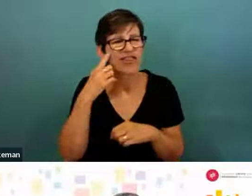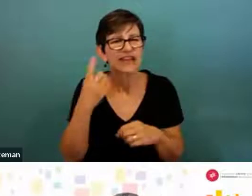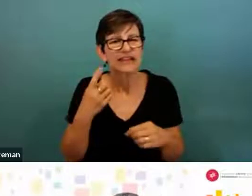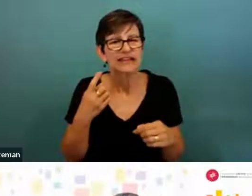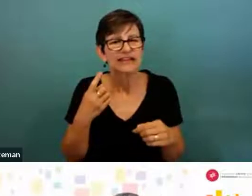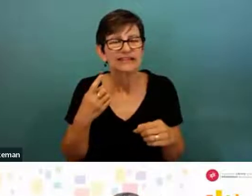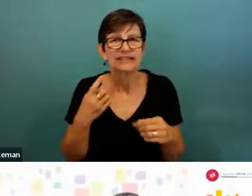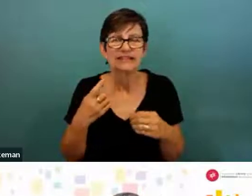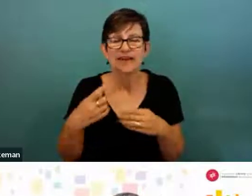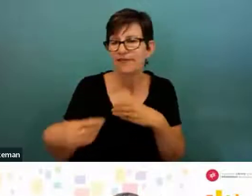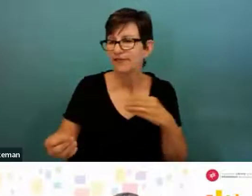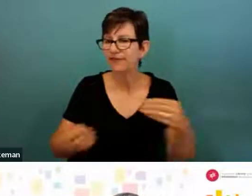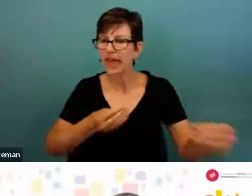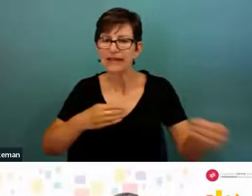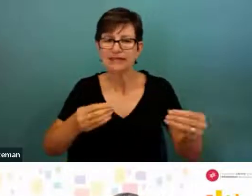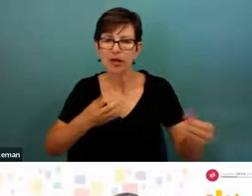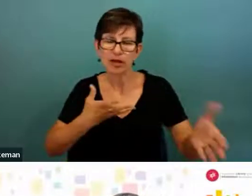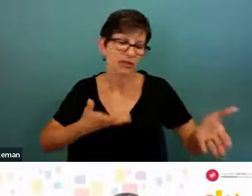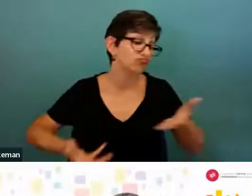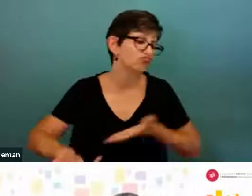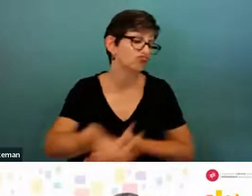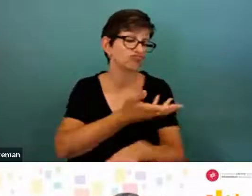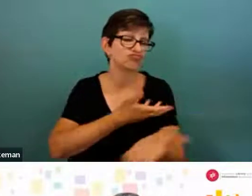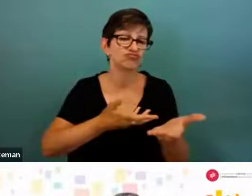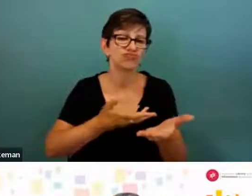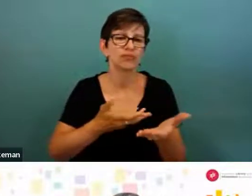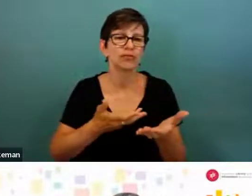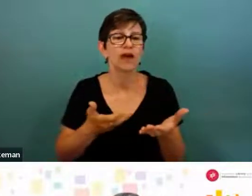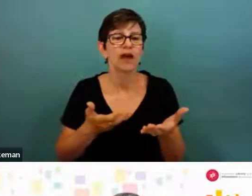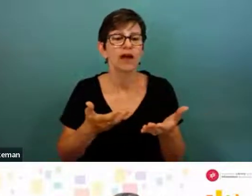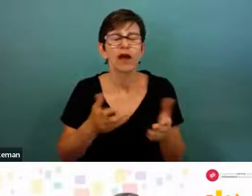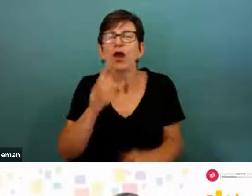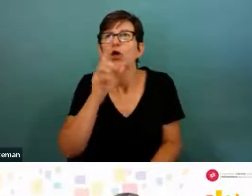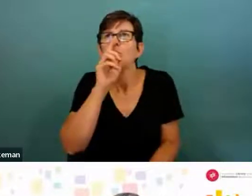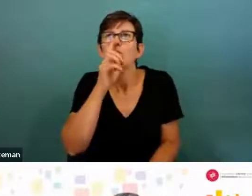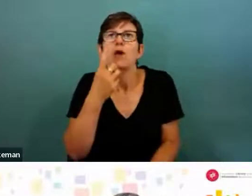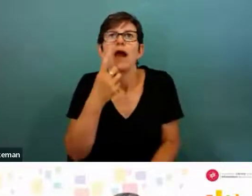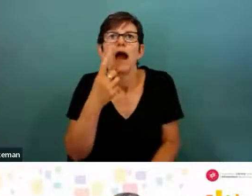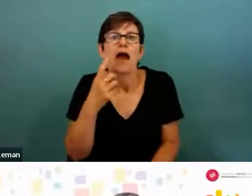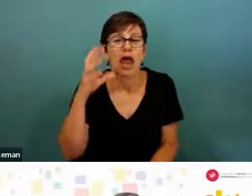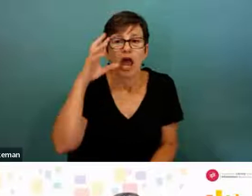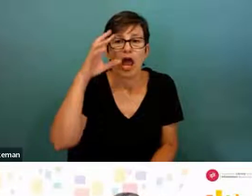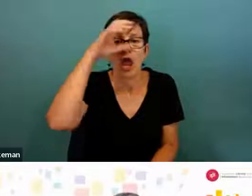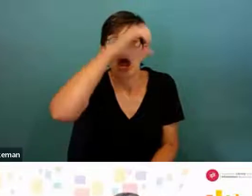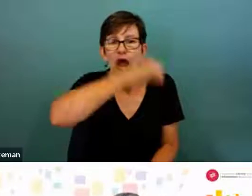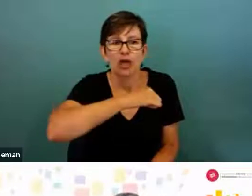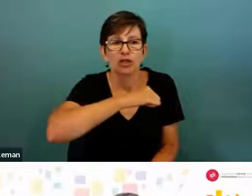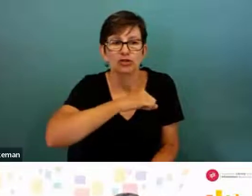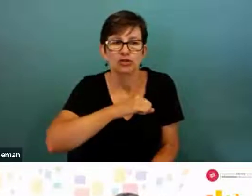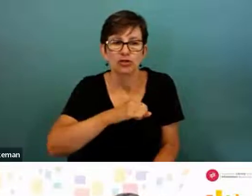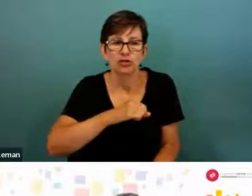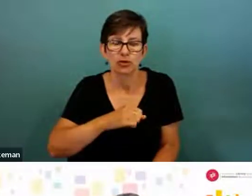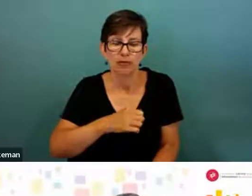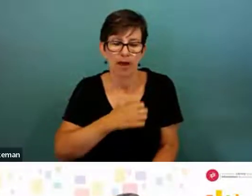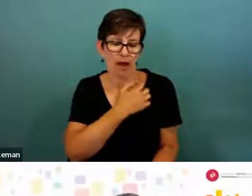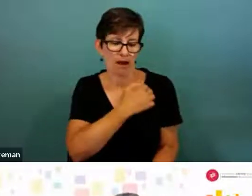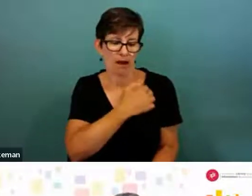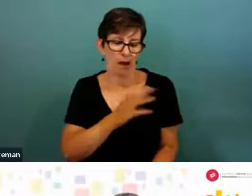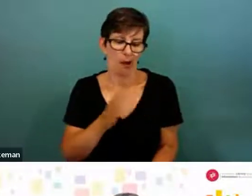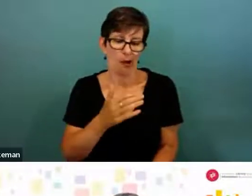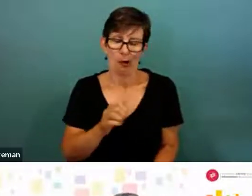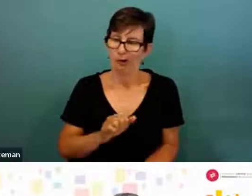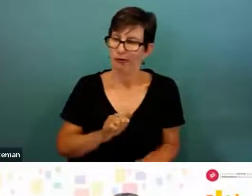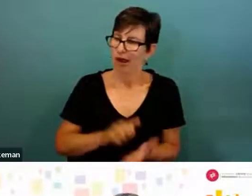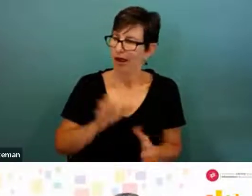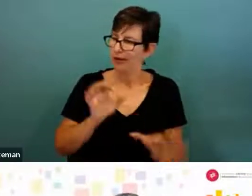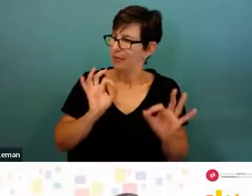a fluid conversation. So it's not just we can't just assume that we've all got it all right. It just has to be open